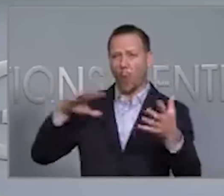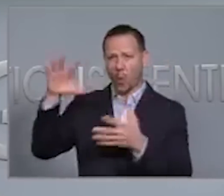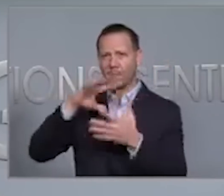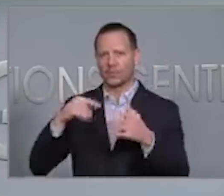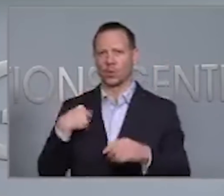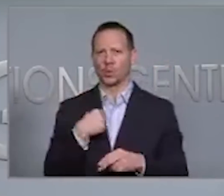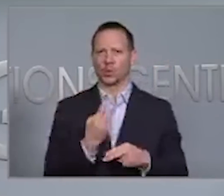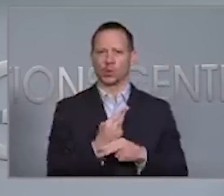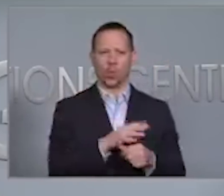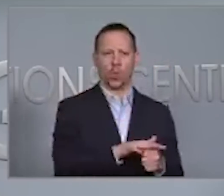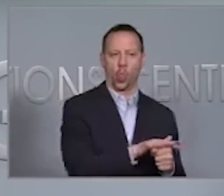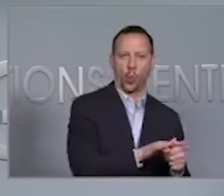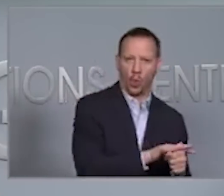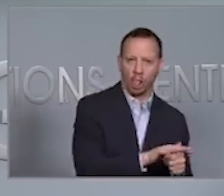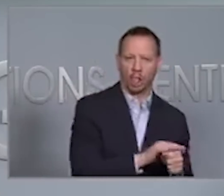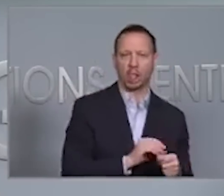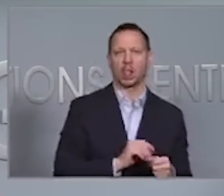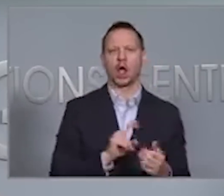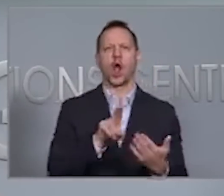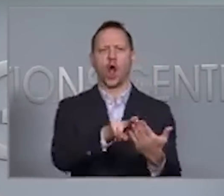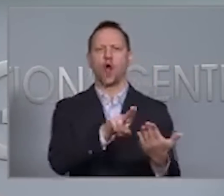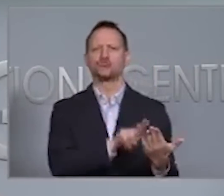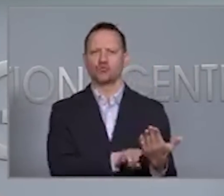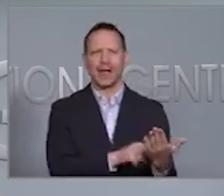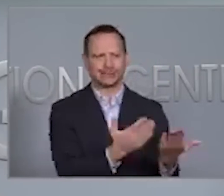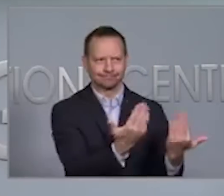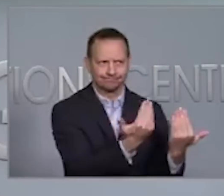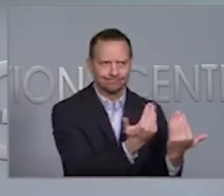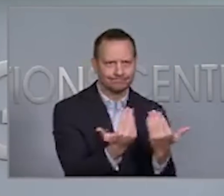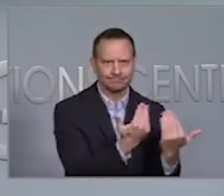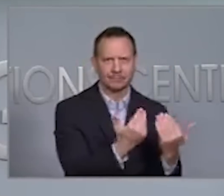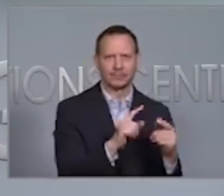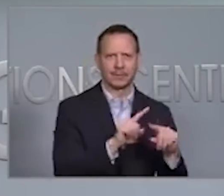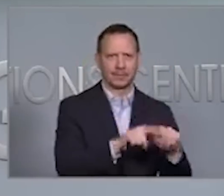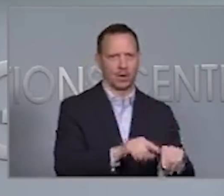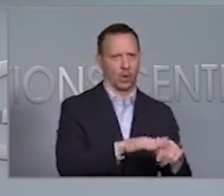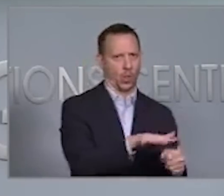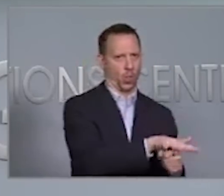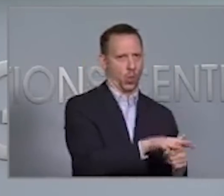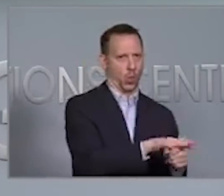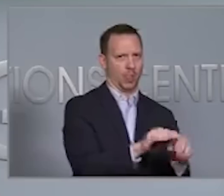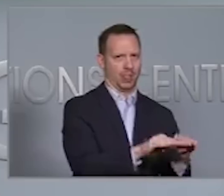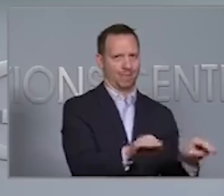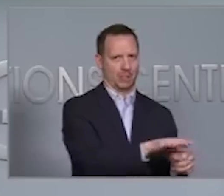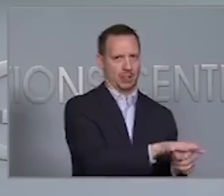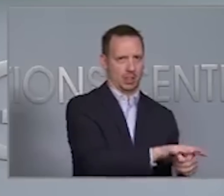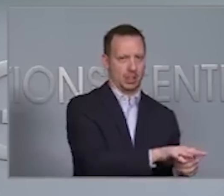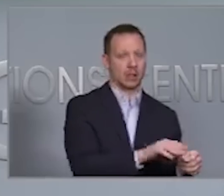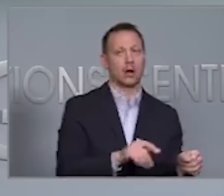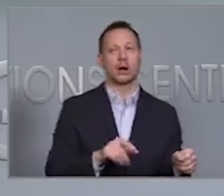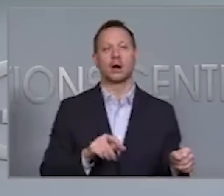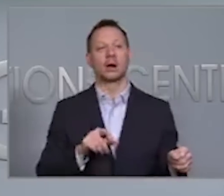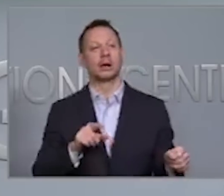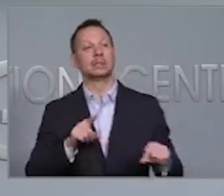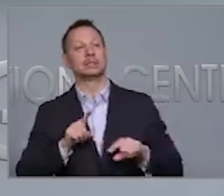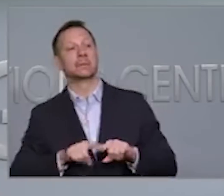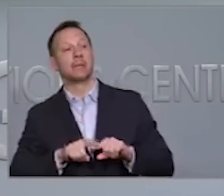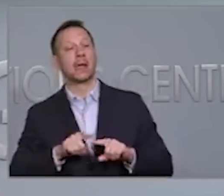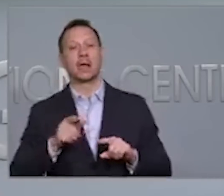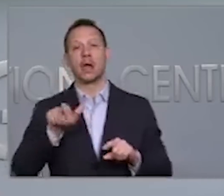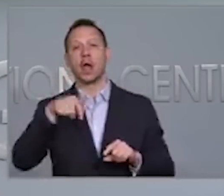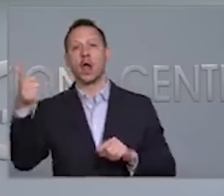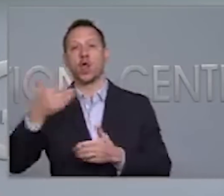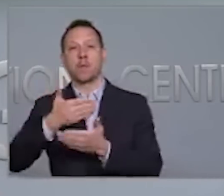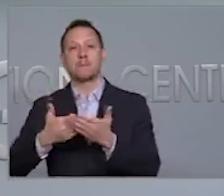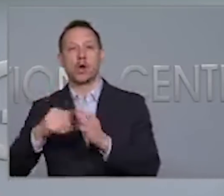contract forces to do as needed, depending on what happens locally, but then we may supplement from other parts of the state, you know, like